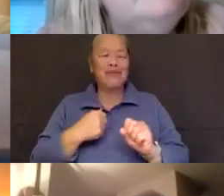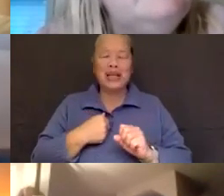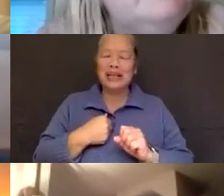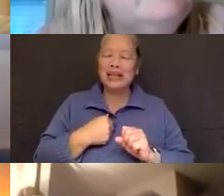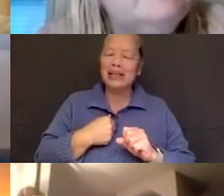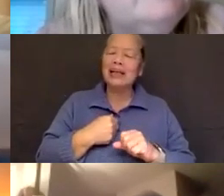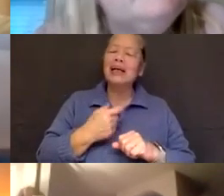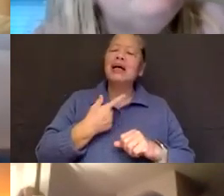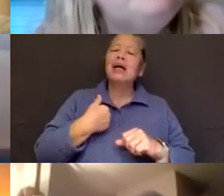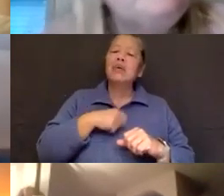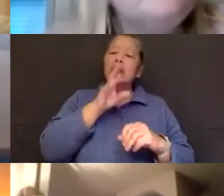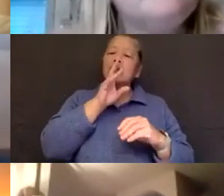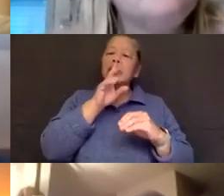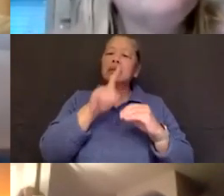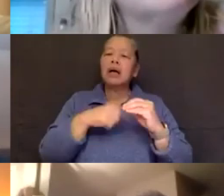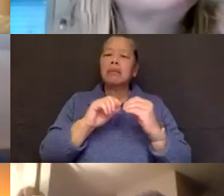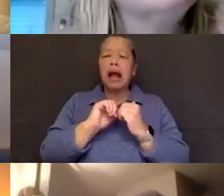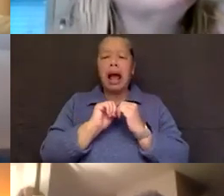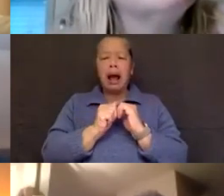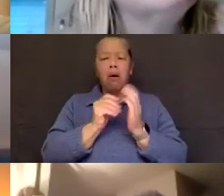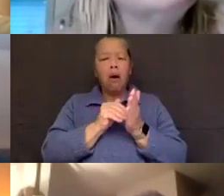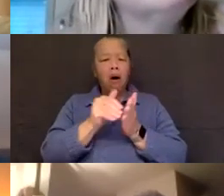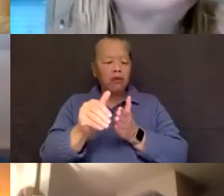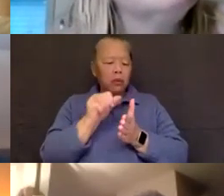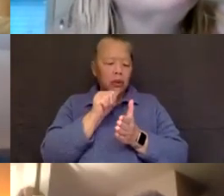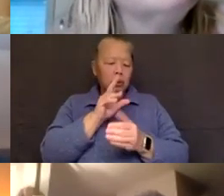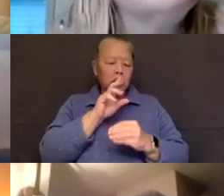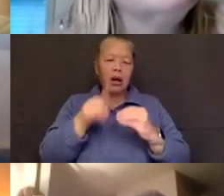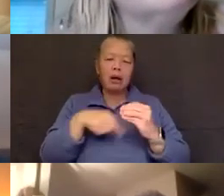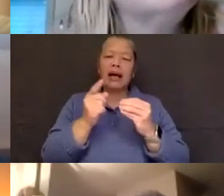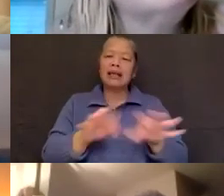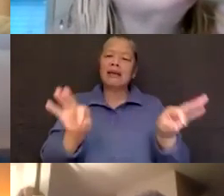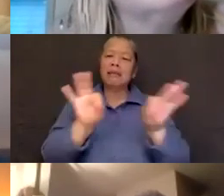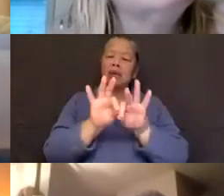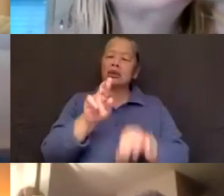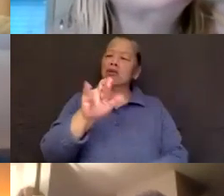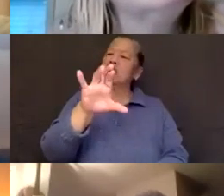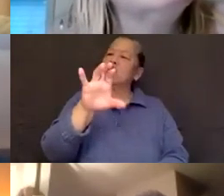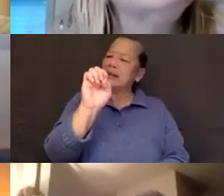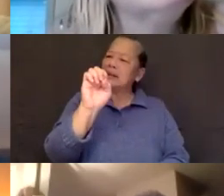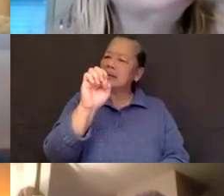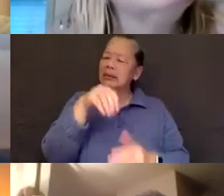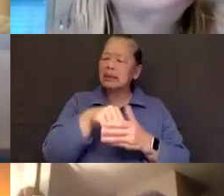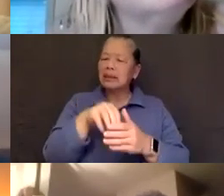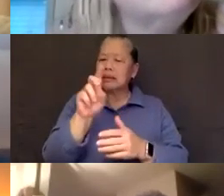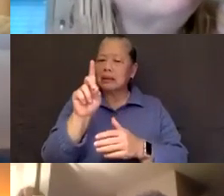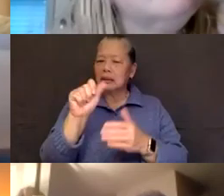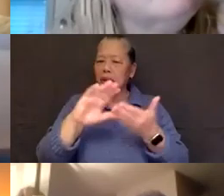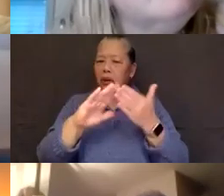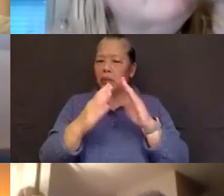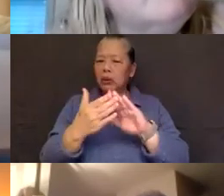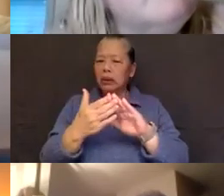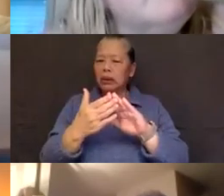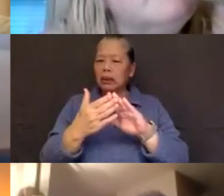talked about how we too often don't talk about the importance of race in the disability community. There were a number